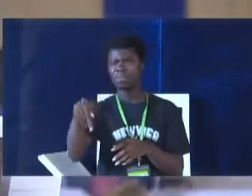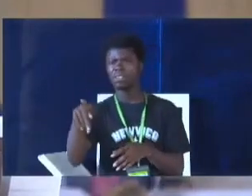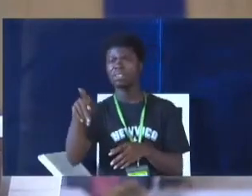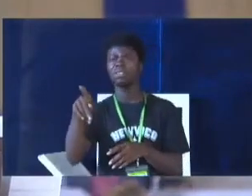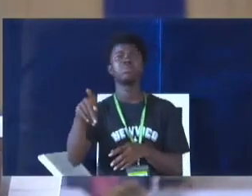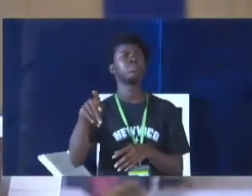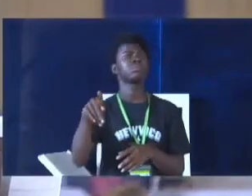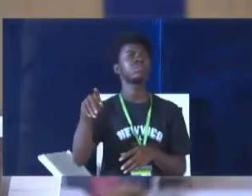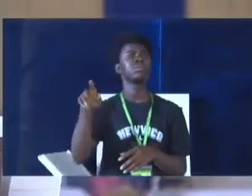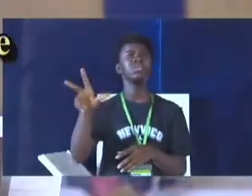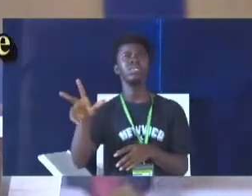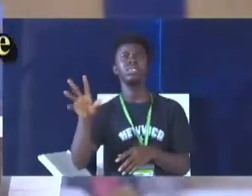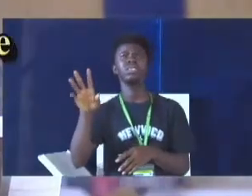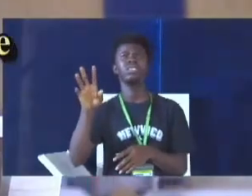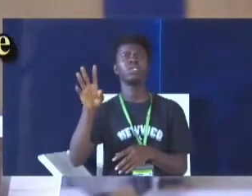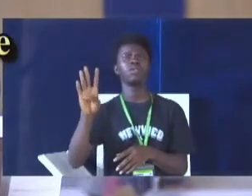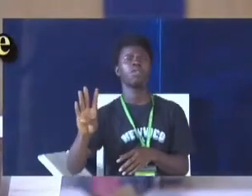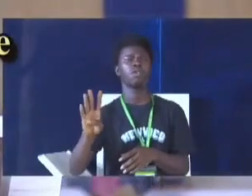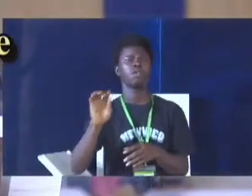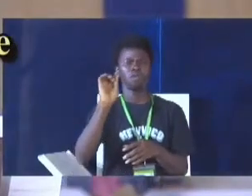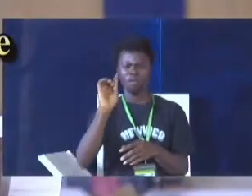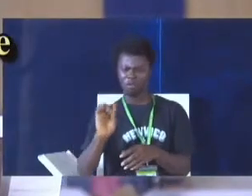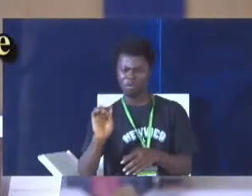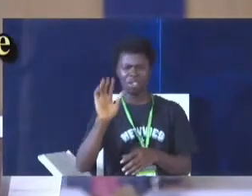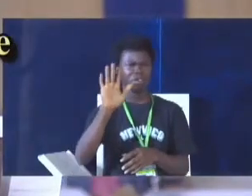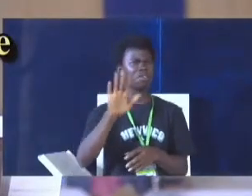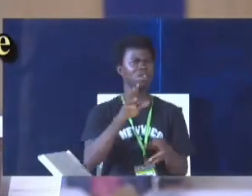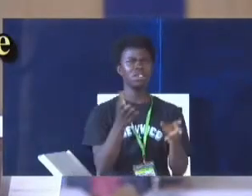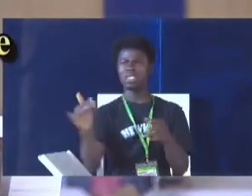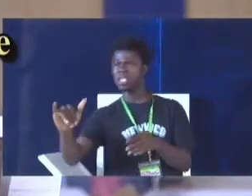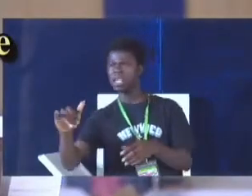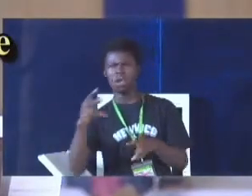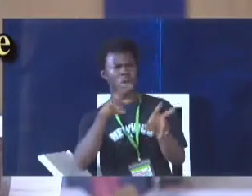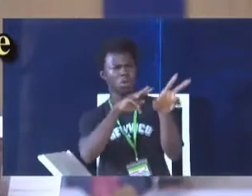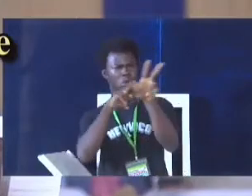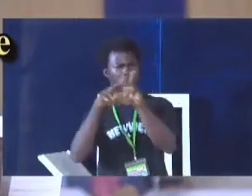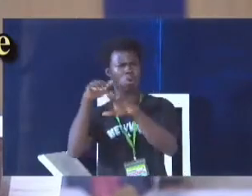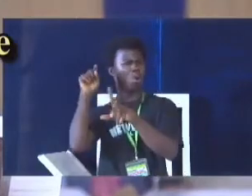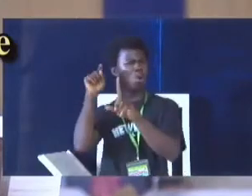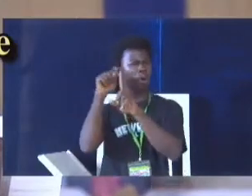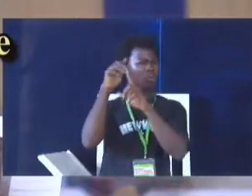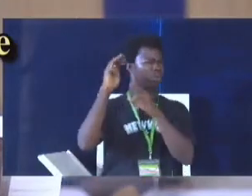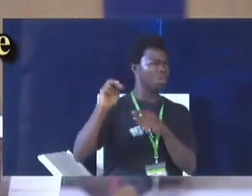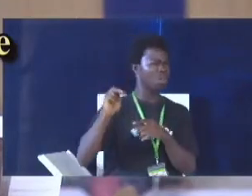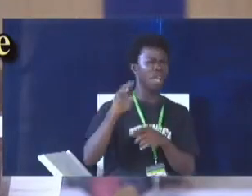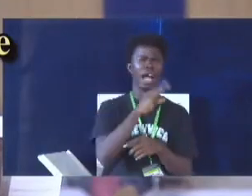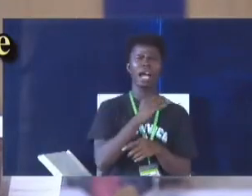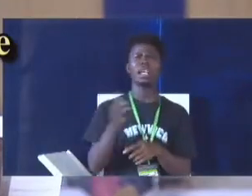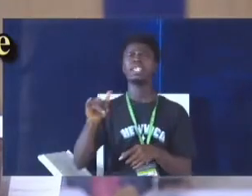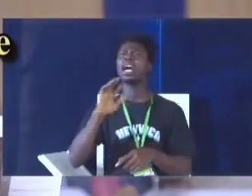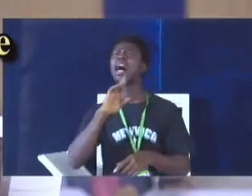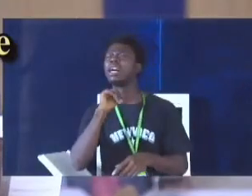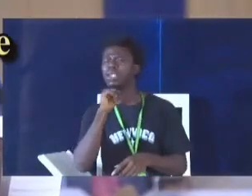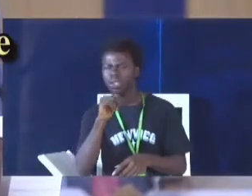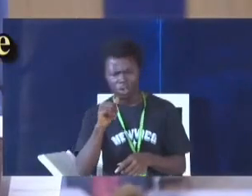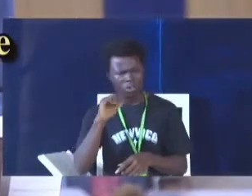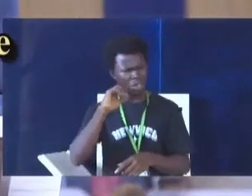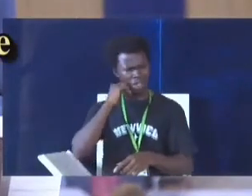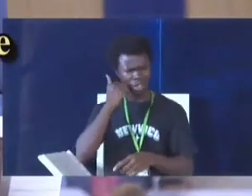they looked unto him and were lightened, and their faces were not ashamed. I declare